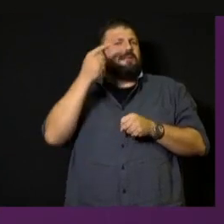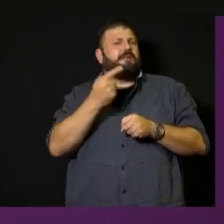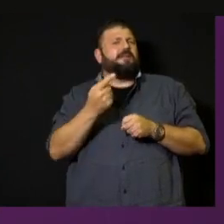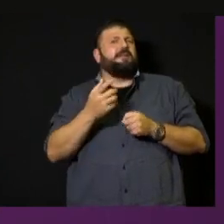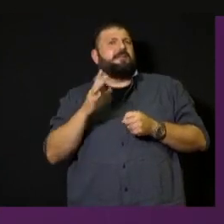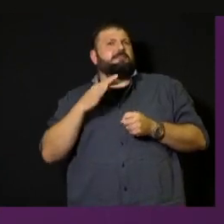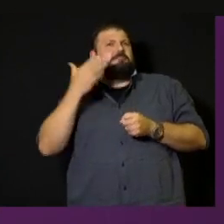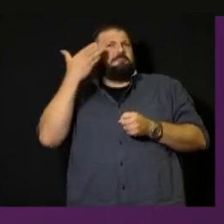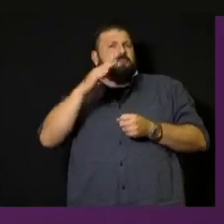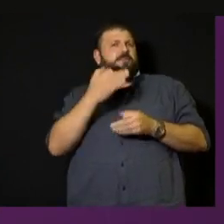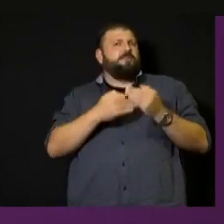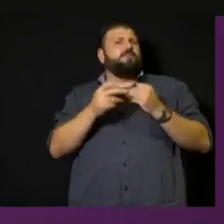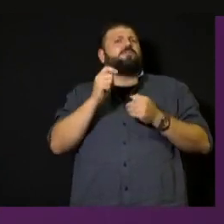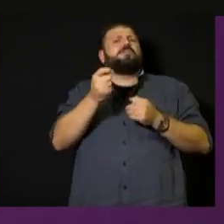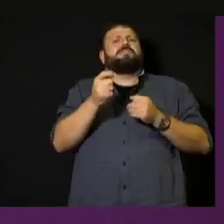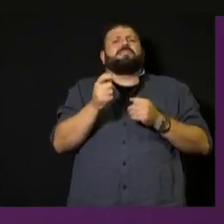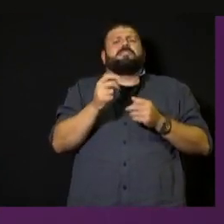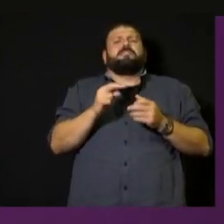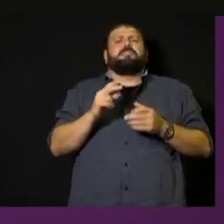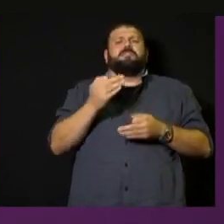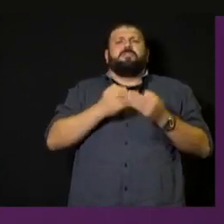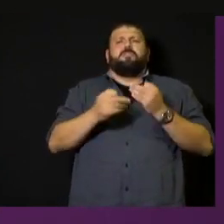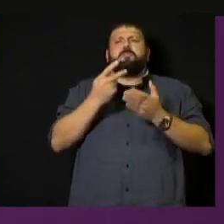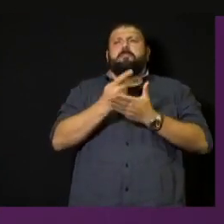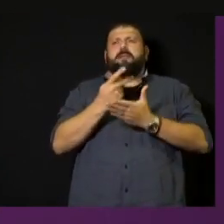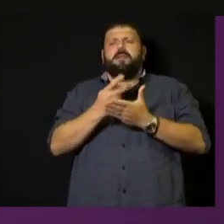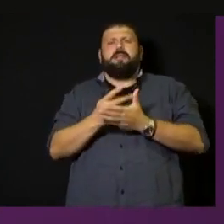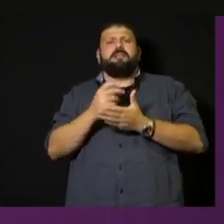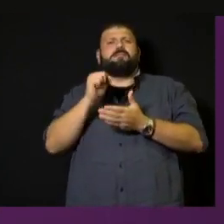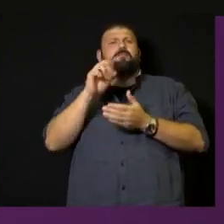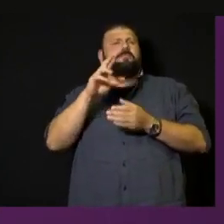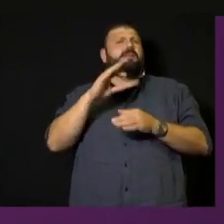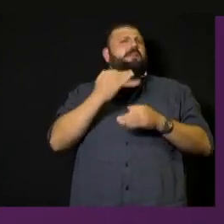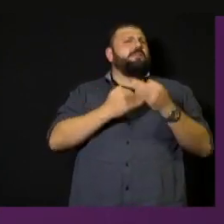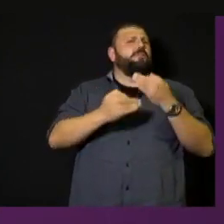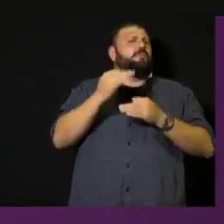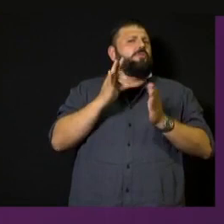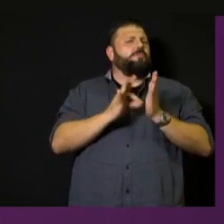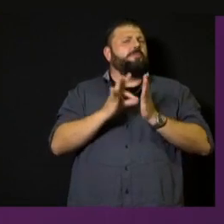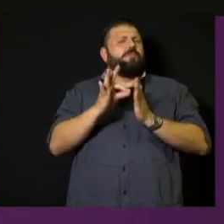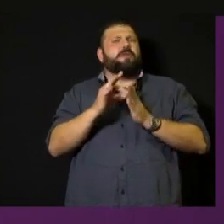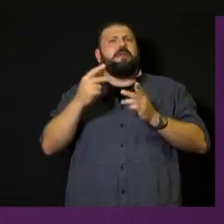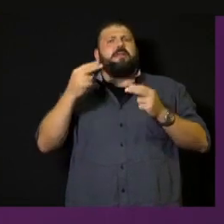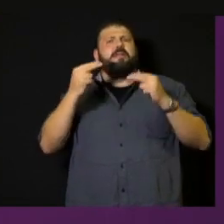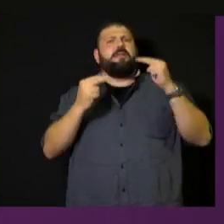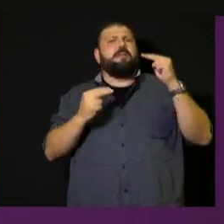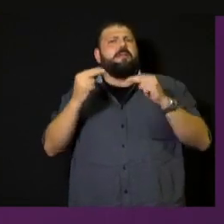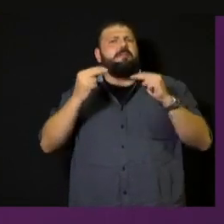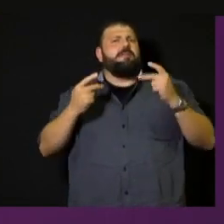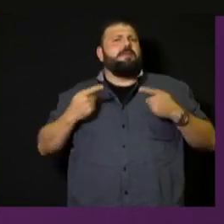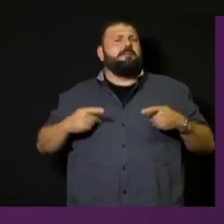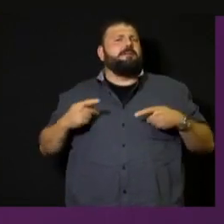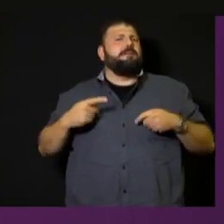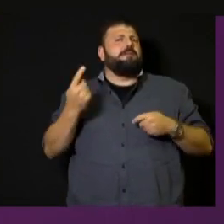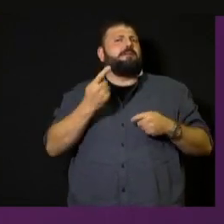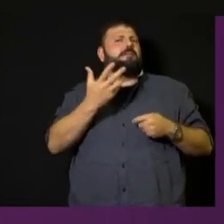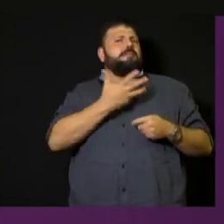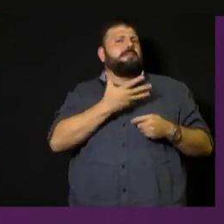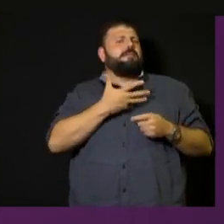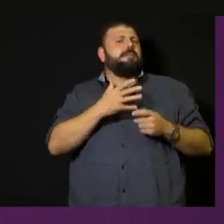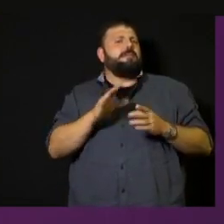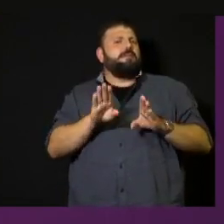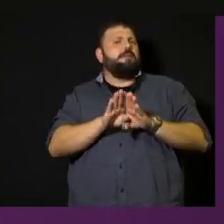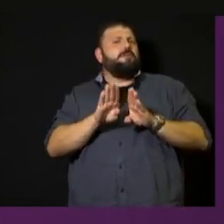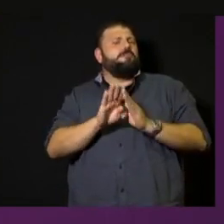of two etcétera, gold, plata elite, supreme y and tantos puntos, plata, qué tienen que supreme, and hacer a point. nivel So personal, qué what tienen que transformar people para must ser